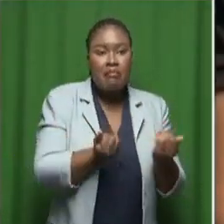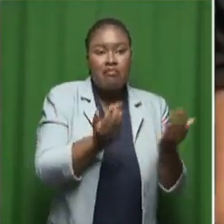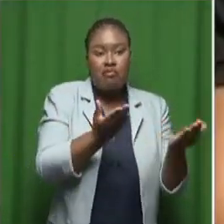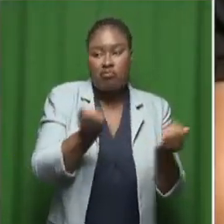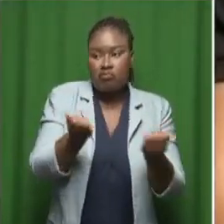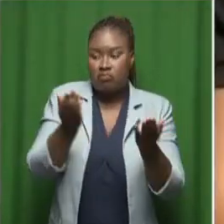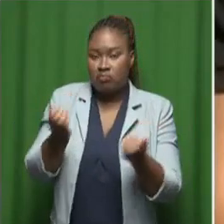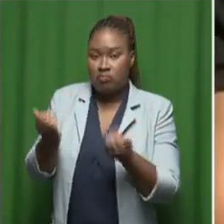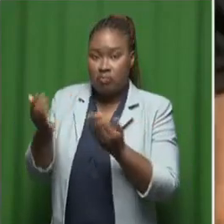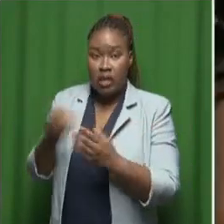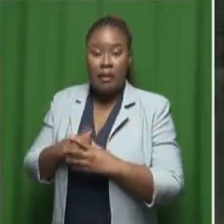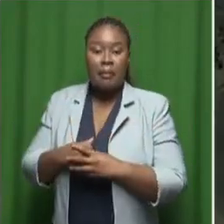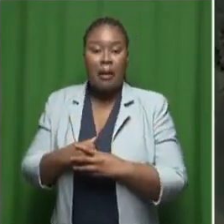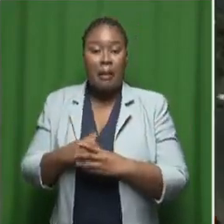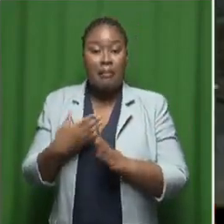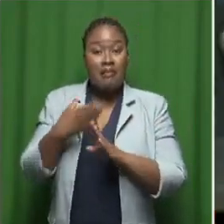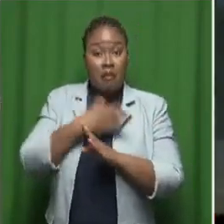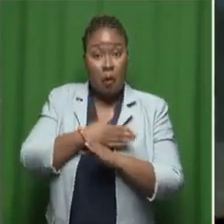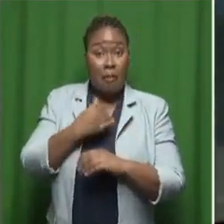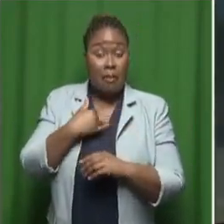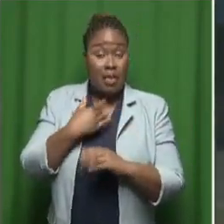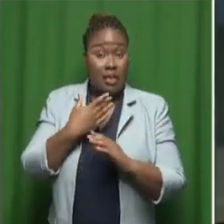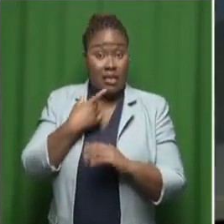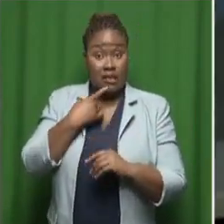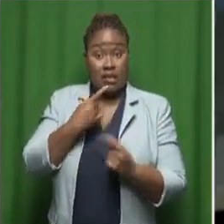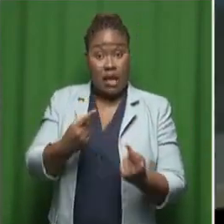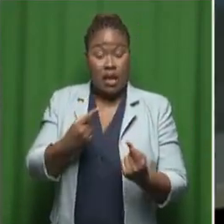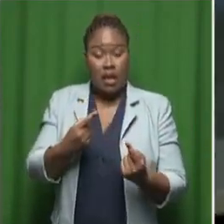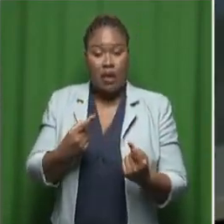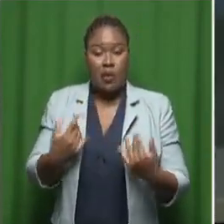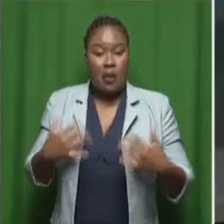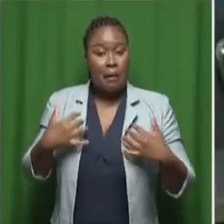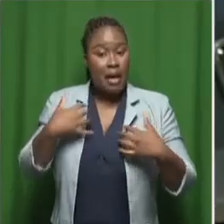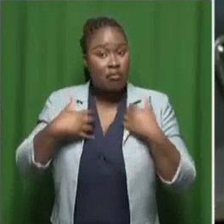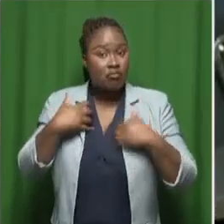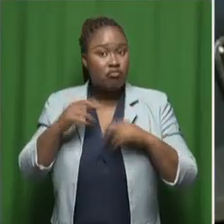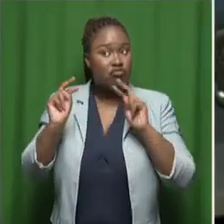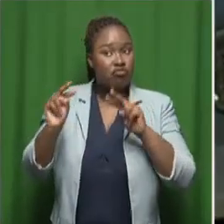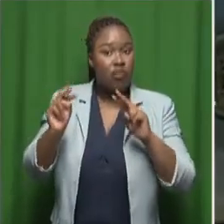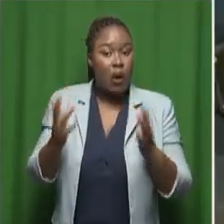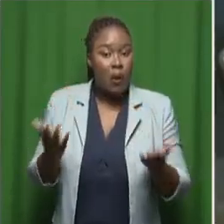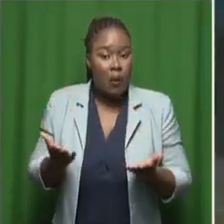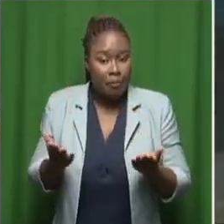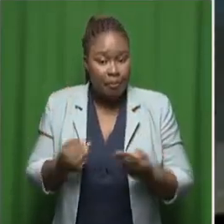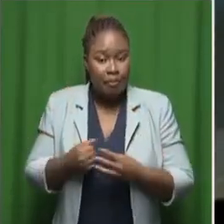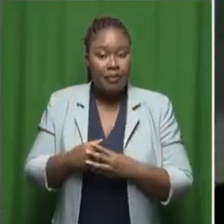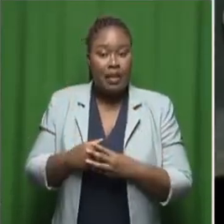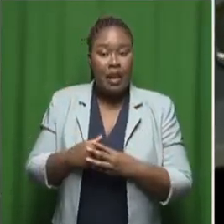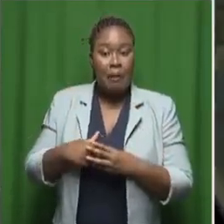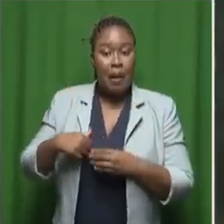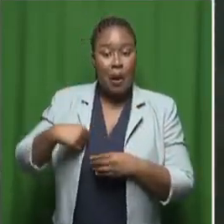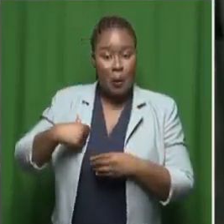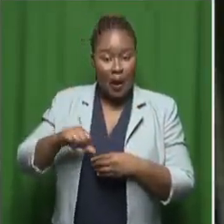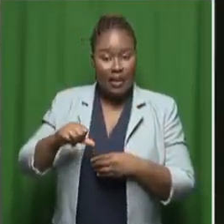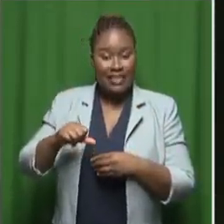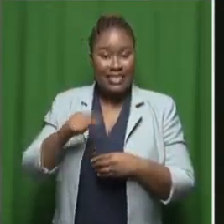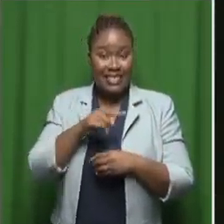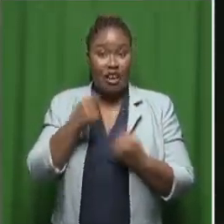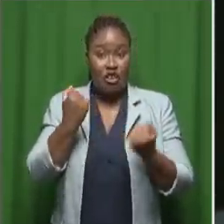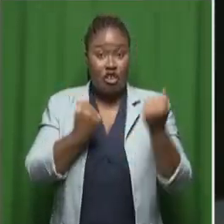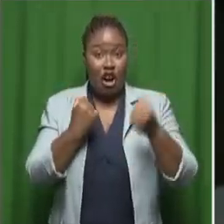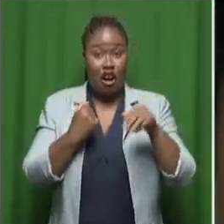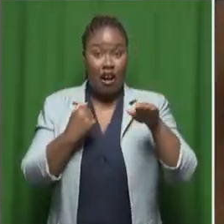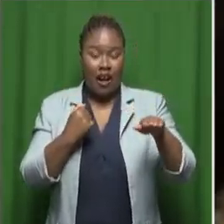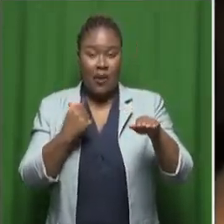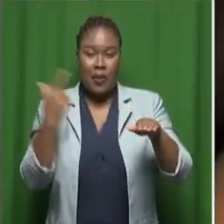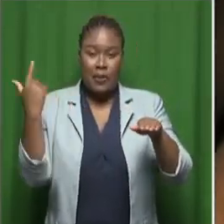video earlier on, I was saying the one thing that I was really looking forward to was getting a closer look at this